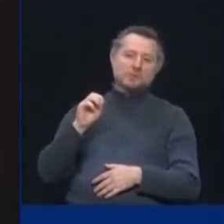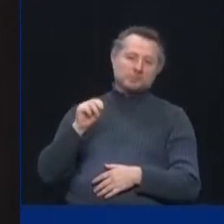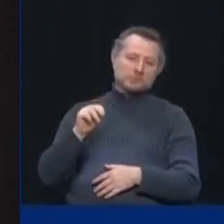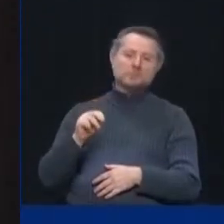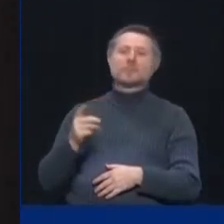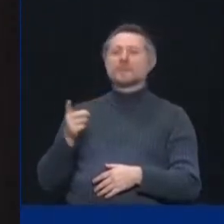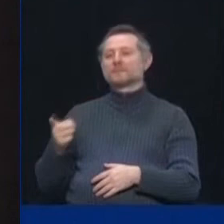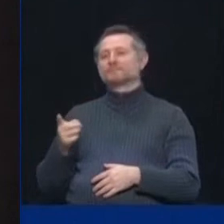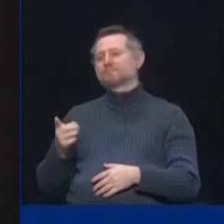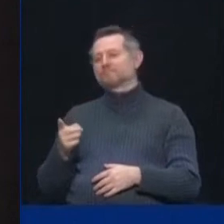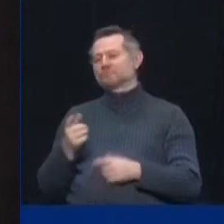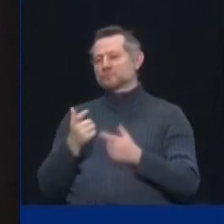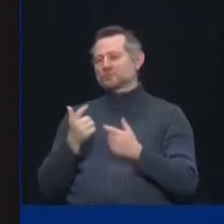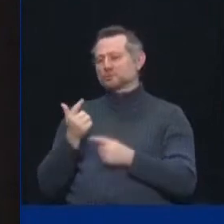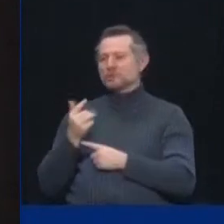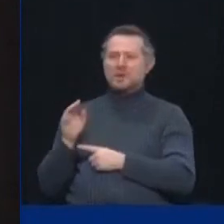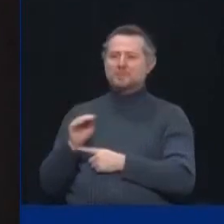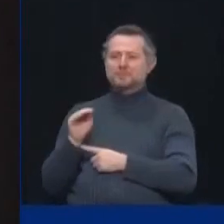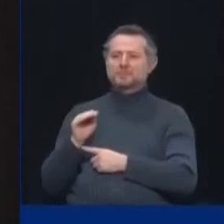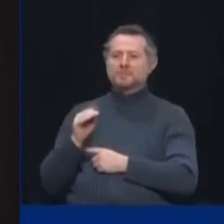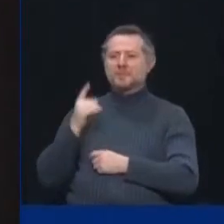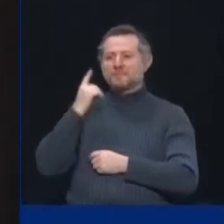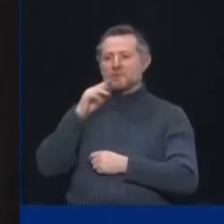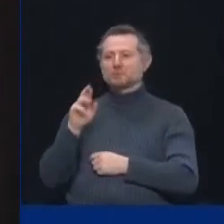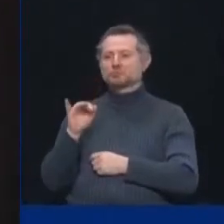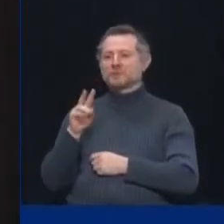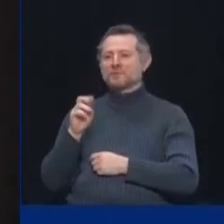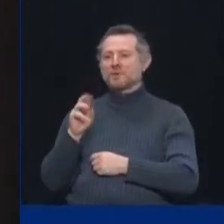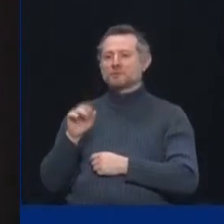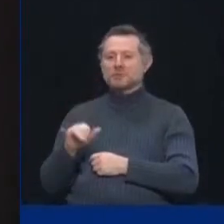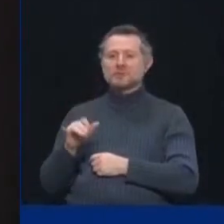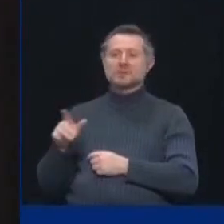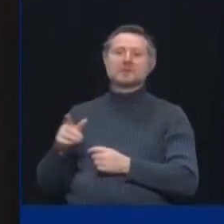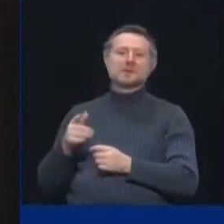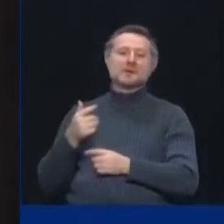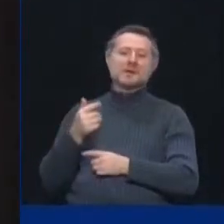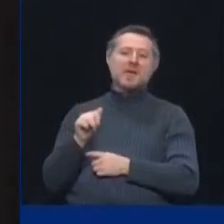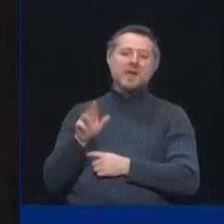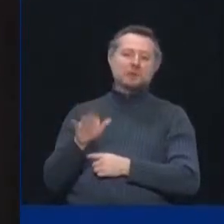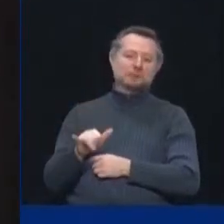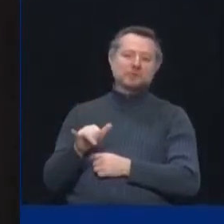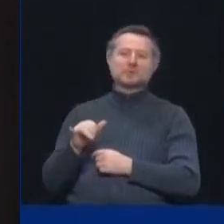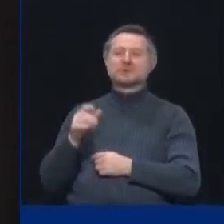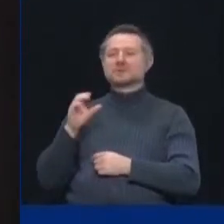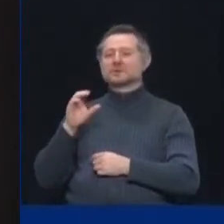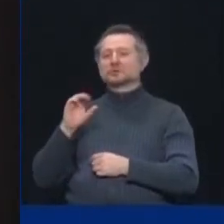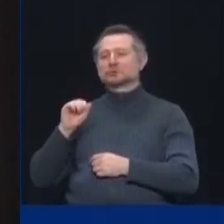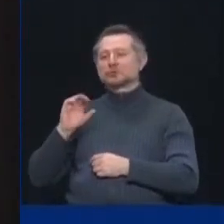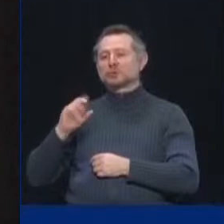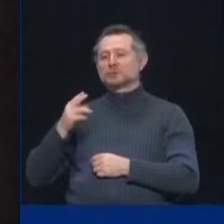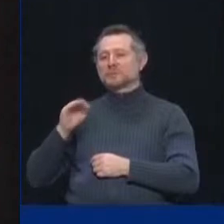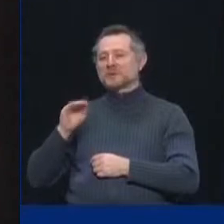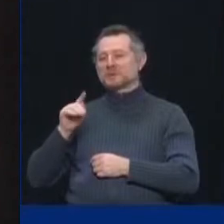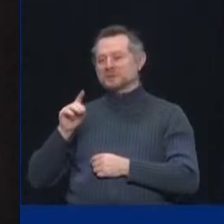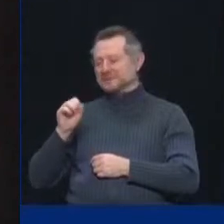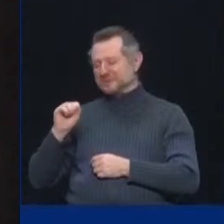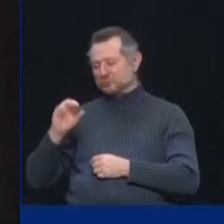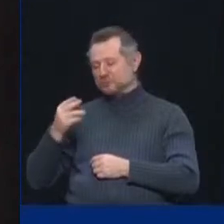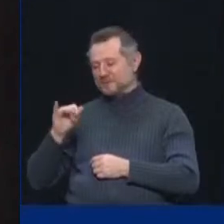Bay. Okay, his assistant, Gary Smith, the assistant executive manager, who's here